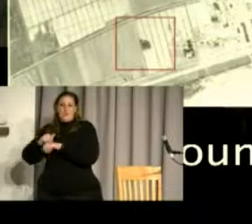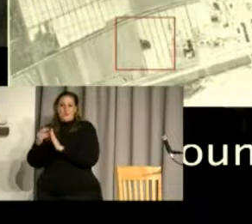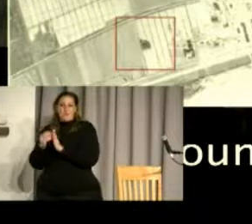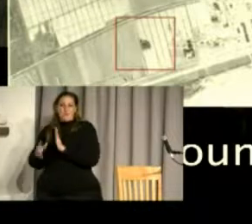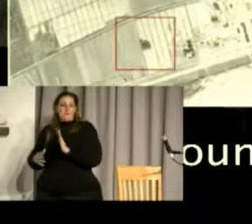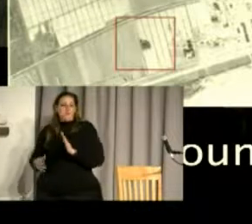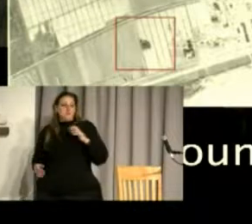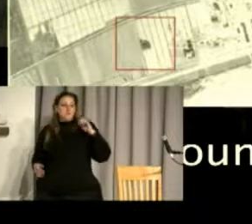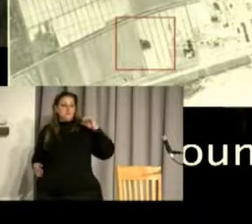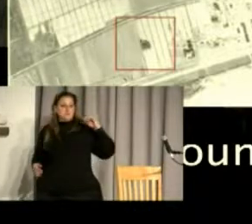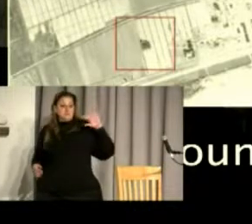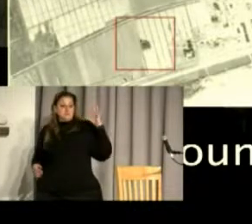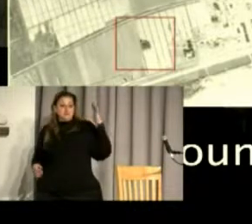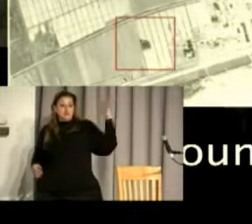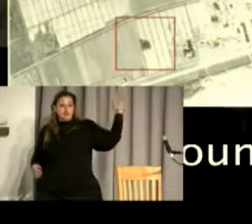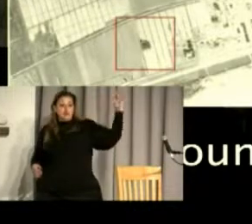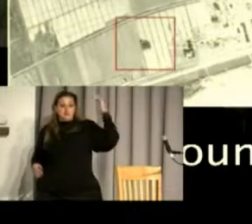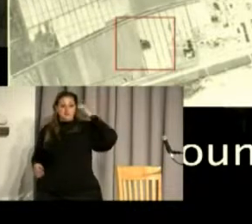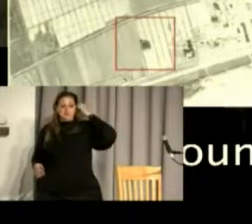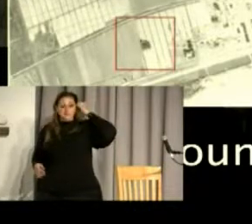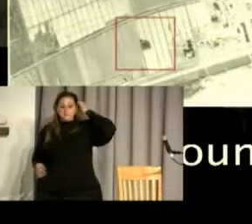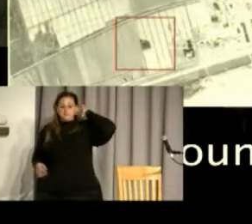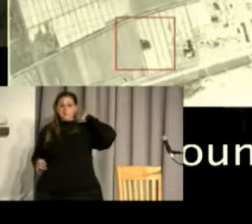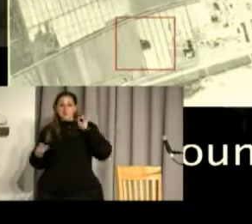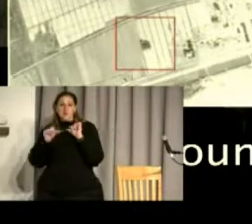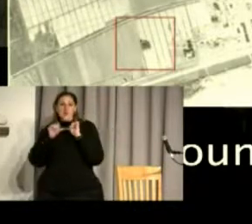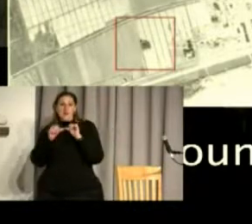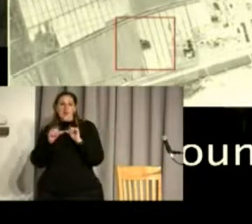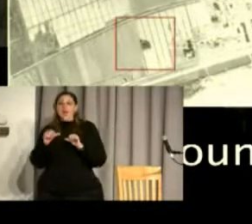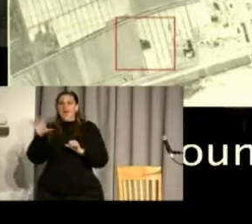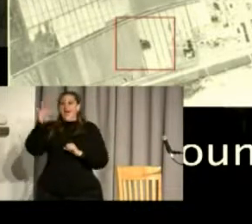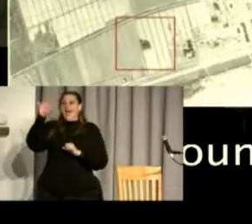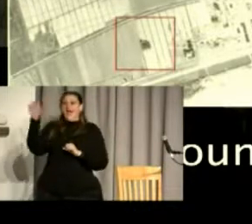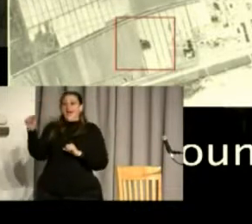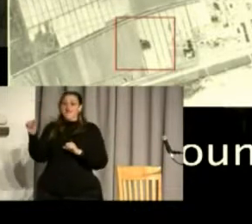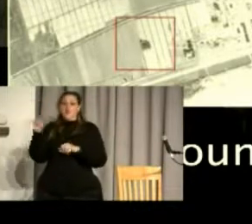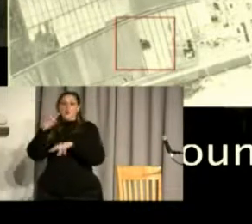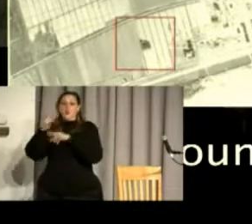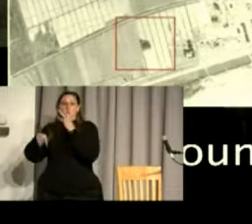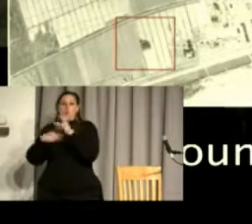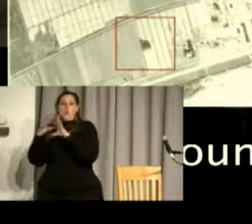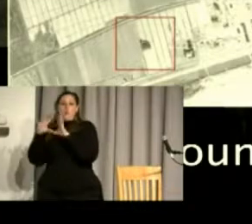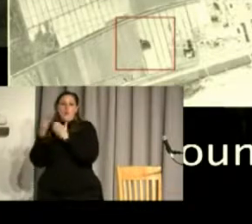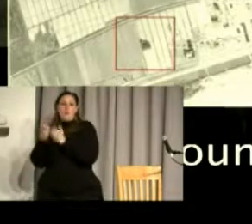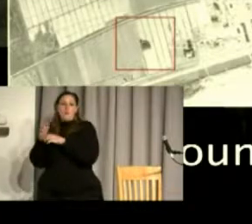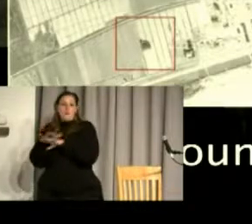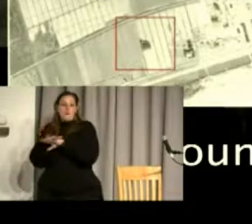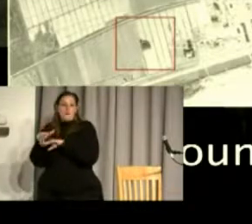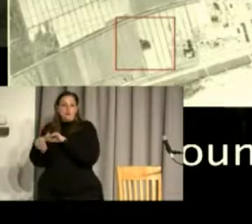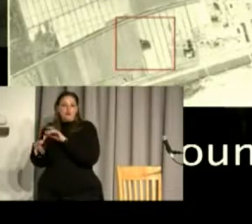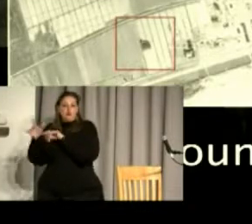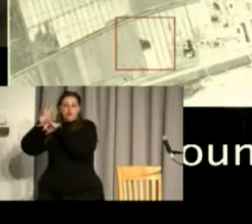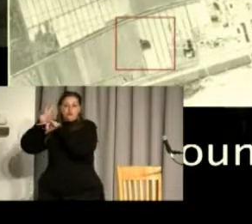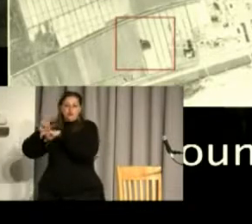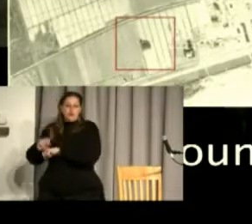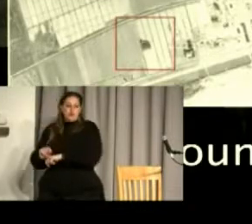grave sites of their loved ones, but also continuing a Pan-African and global indigenous tradition